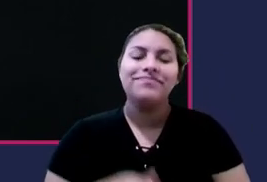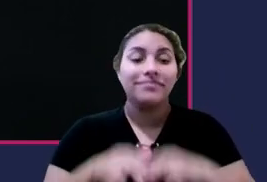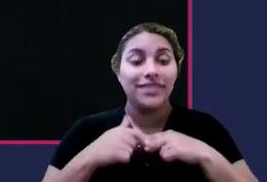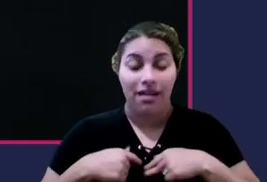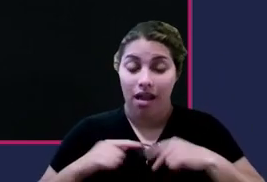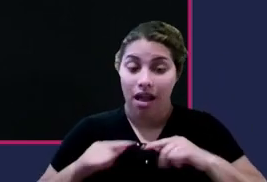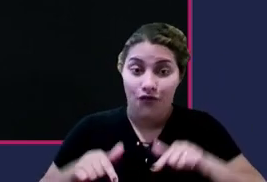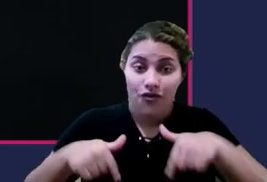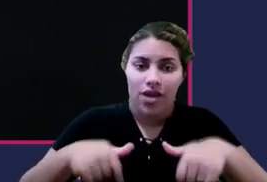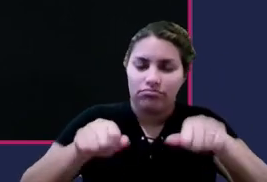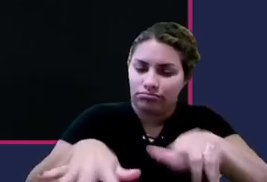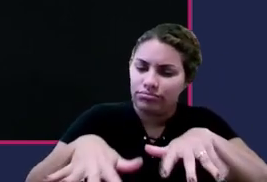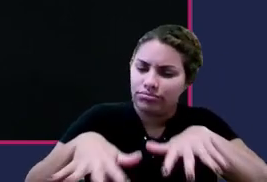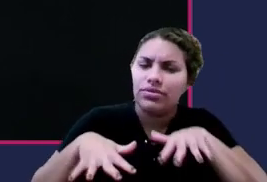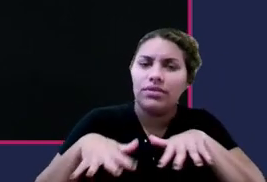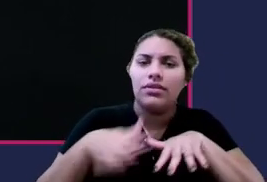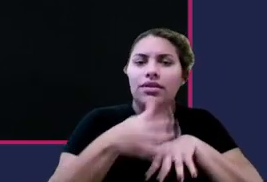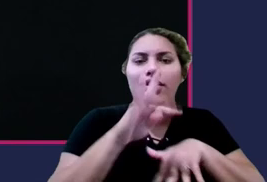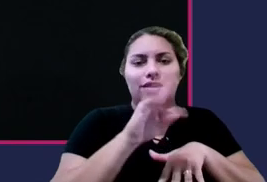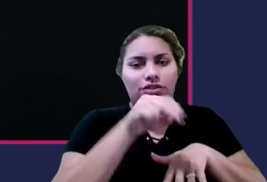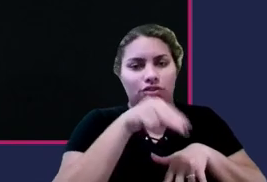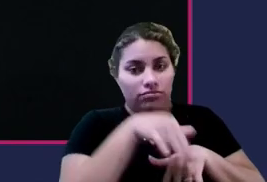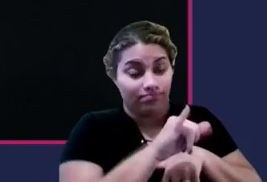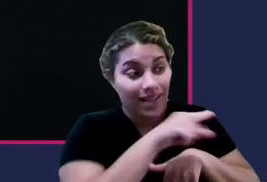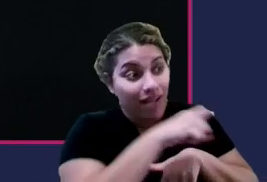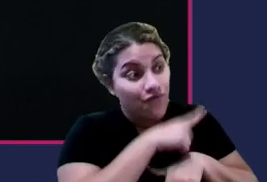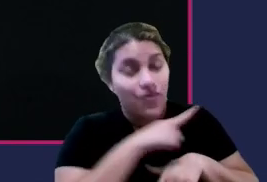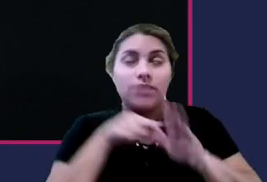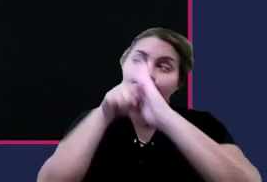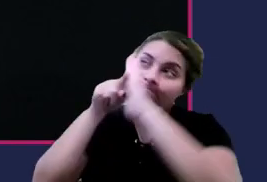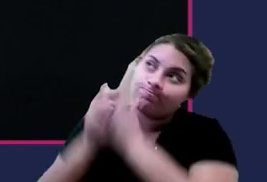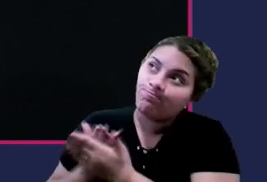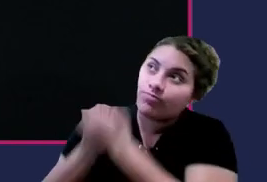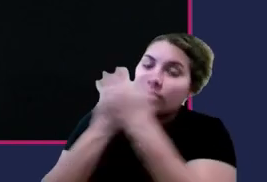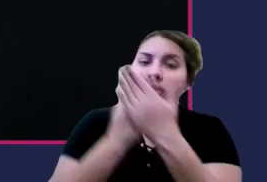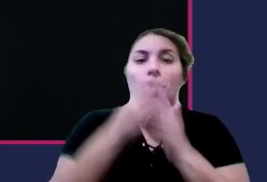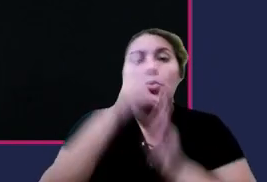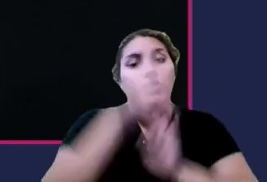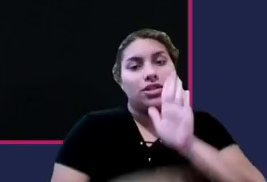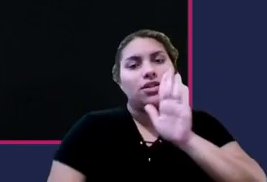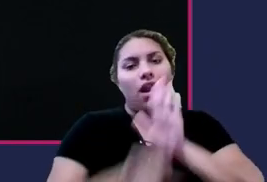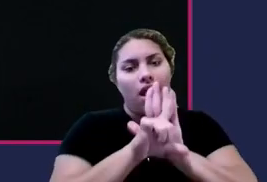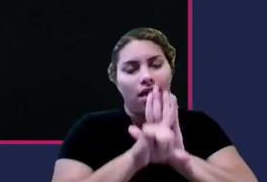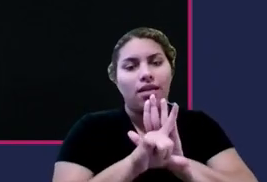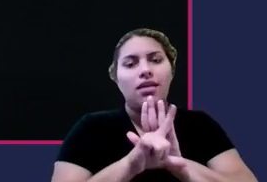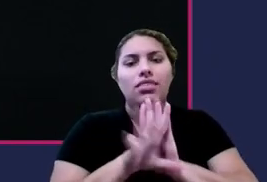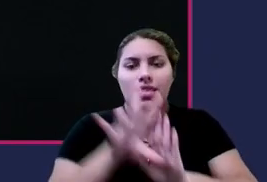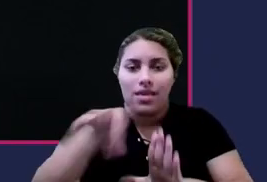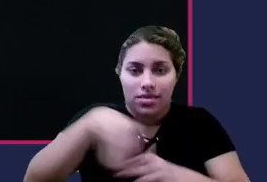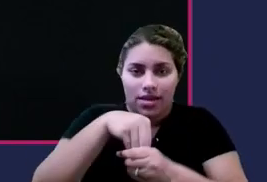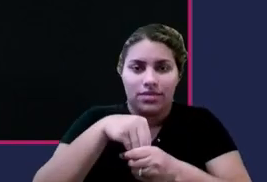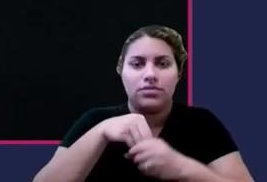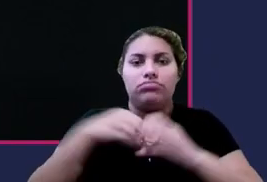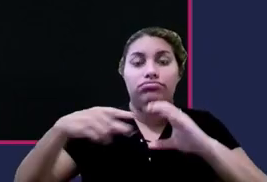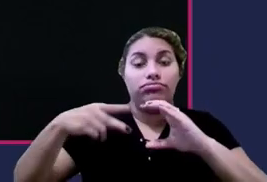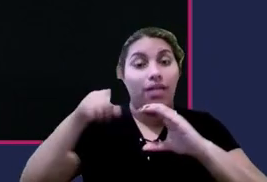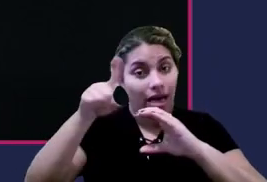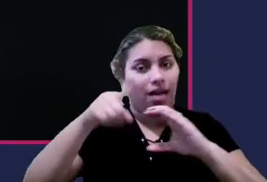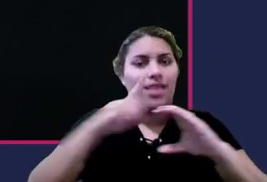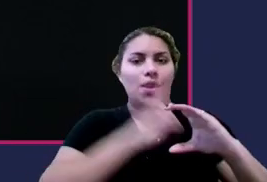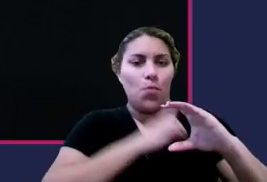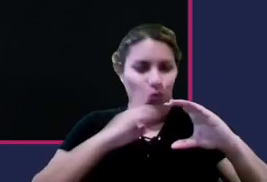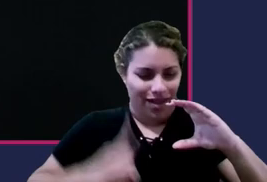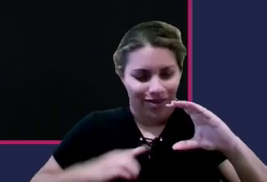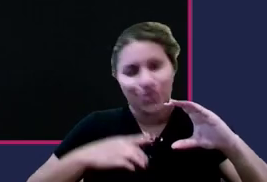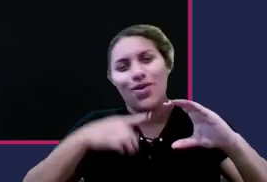This Congress front, Tony, did some research, number of law projects that